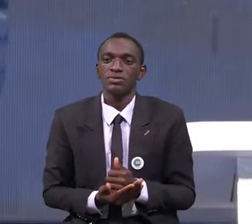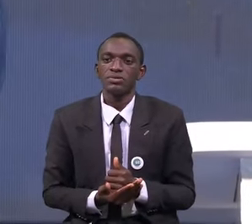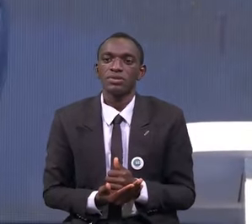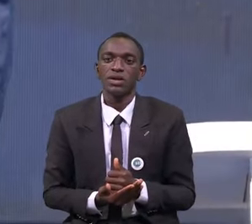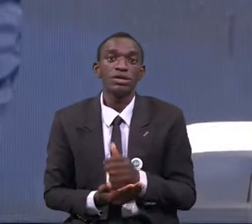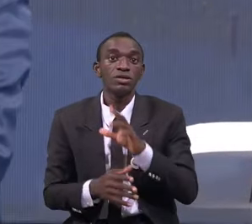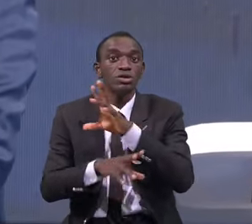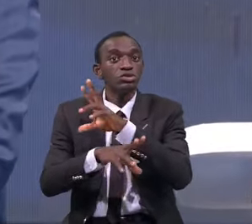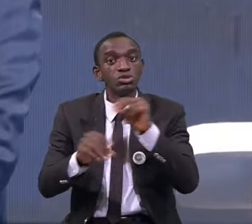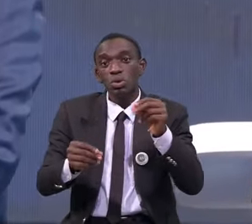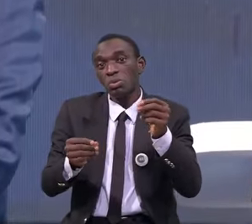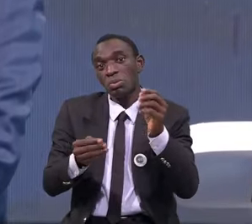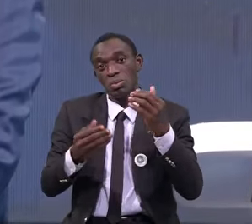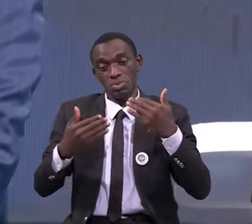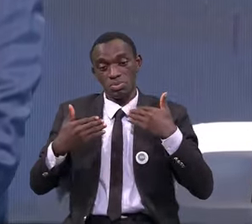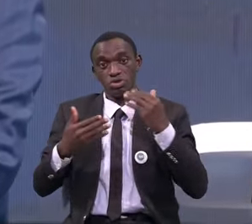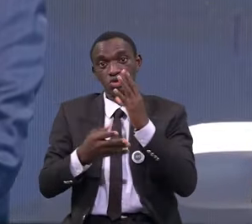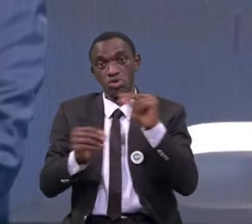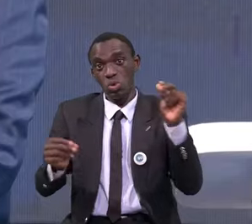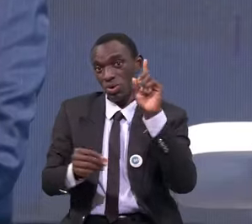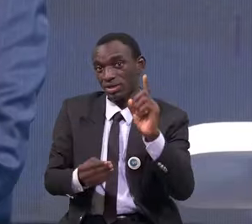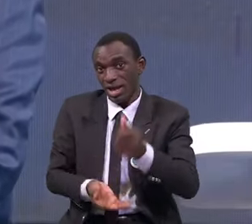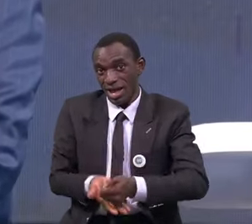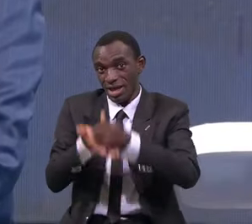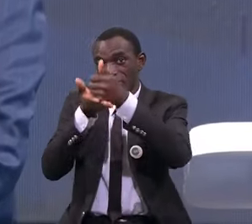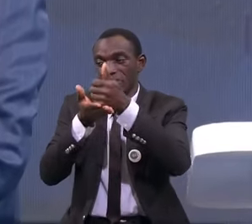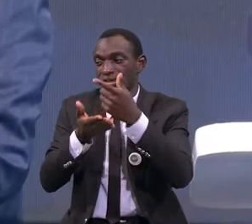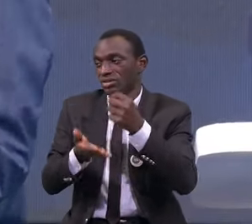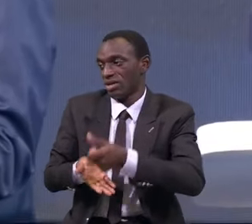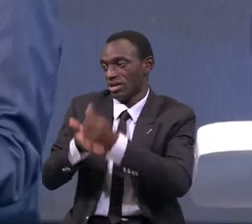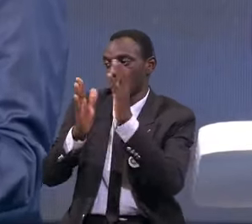No helper, the helper is dead.